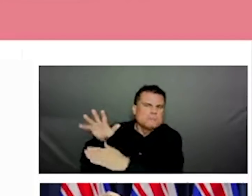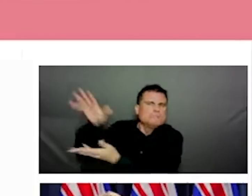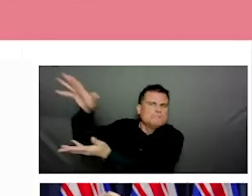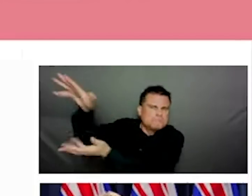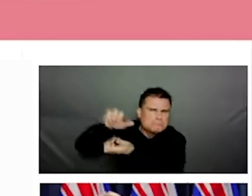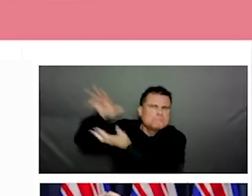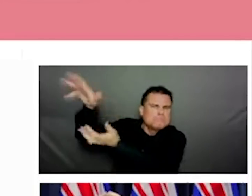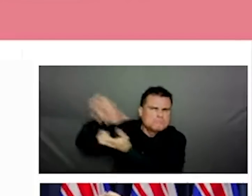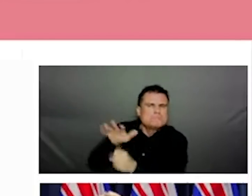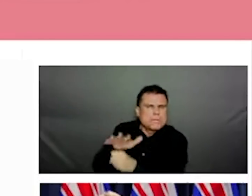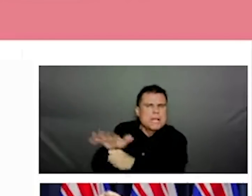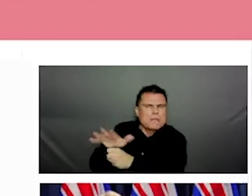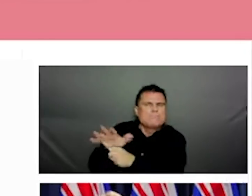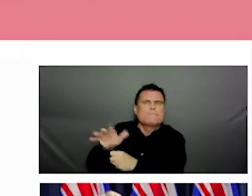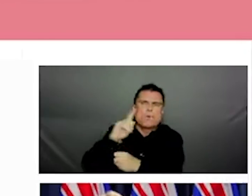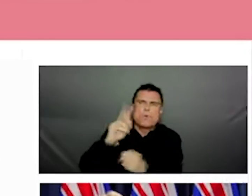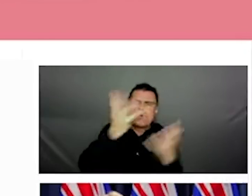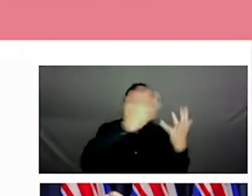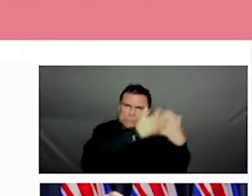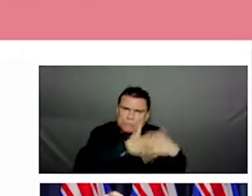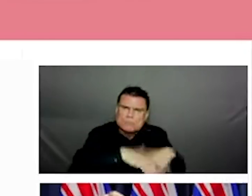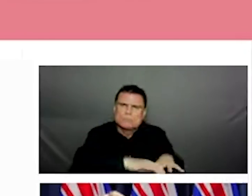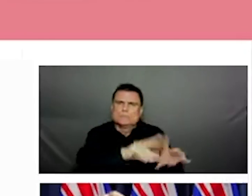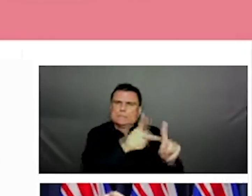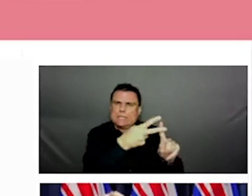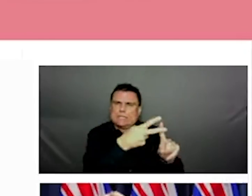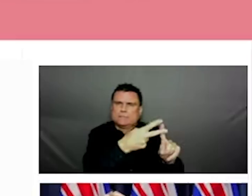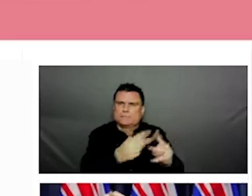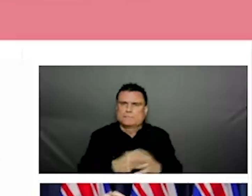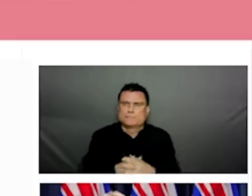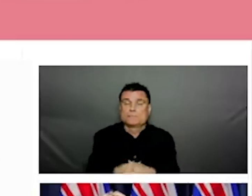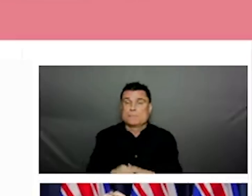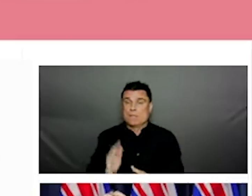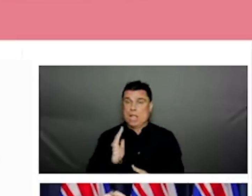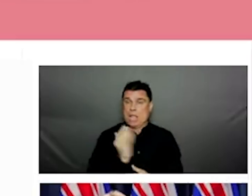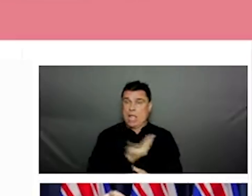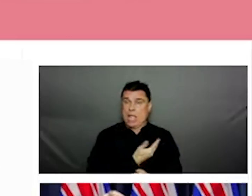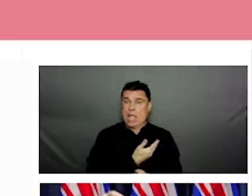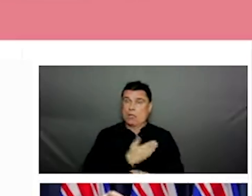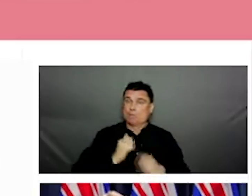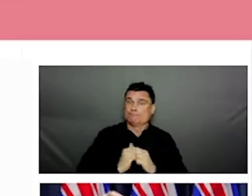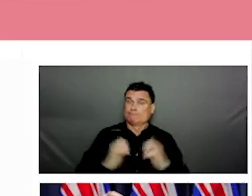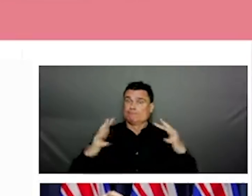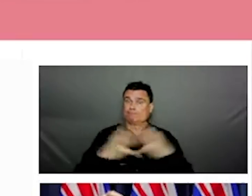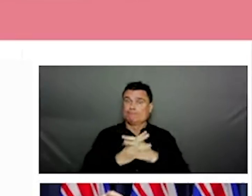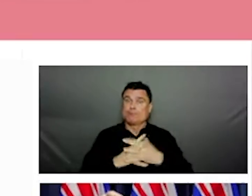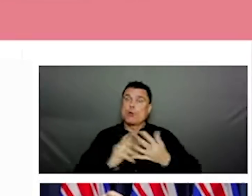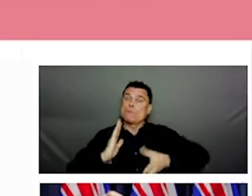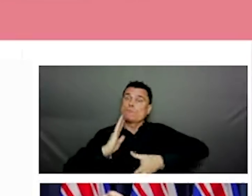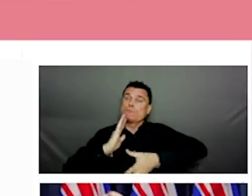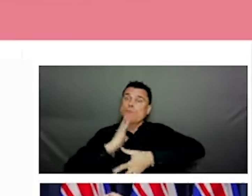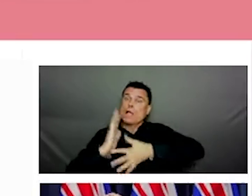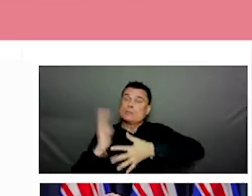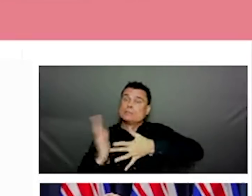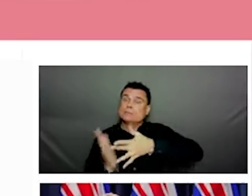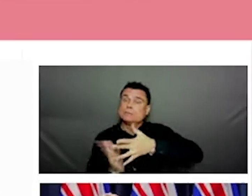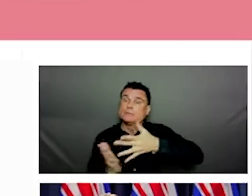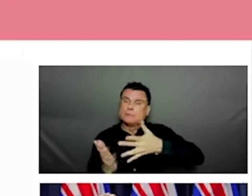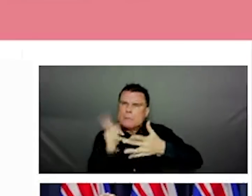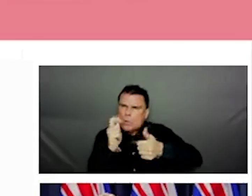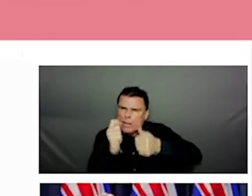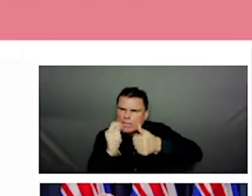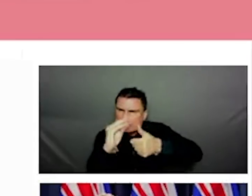scheduling of these priority groups will vary a little bit as we deal with additional outbreaks in our communities, in long-term care